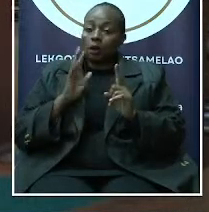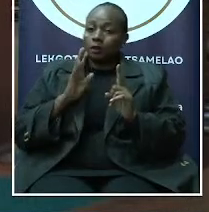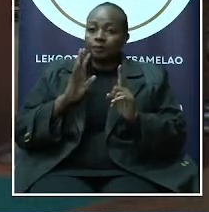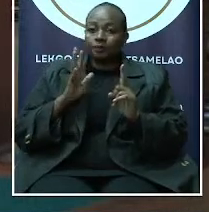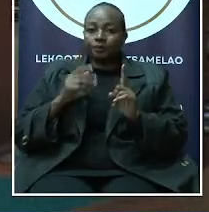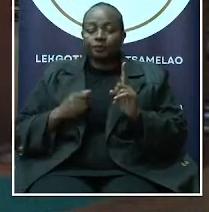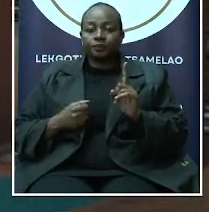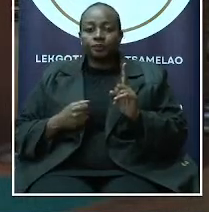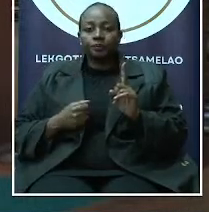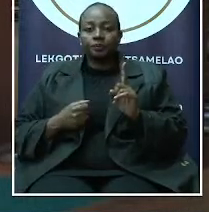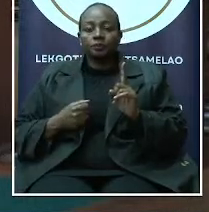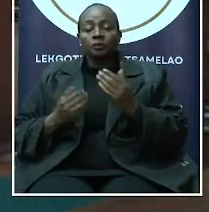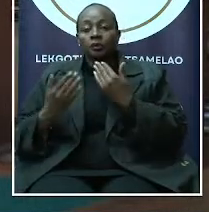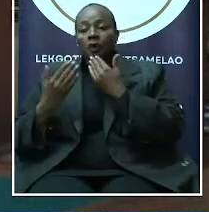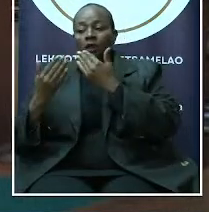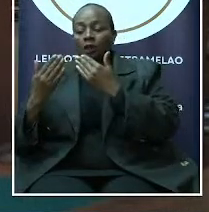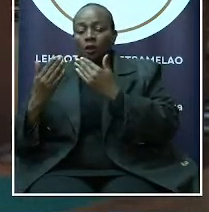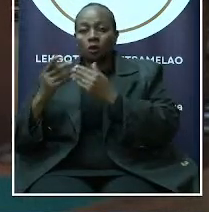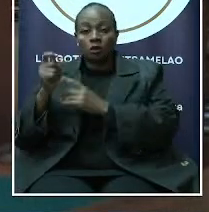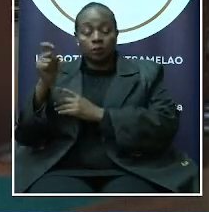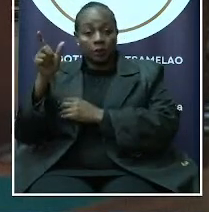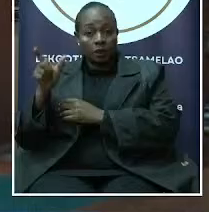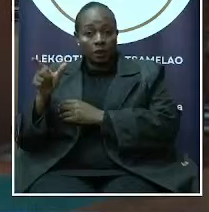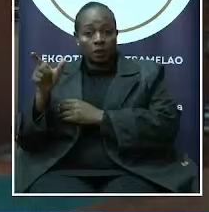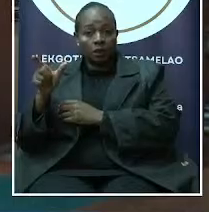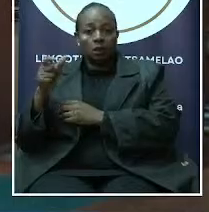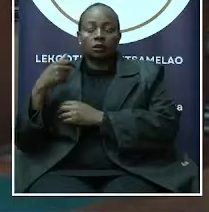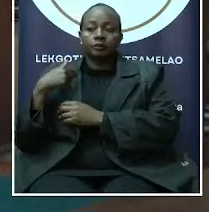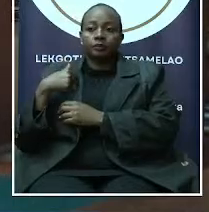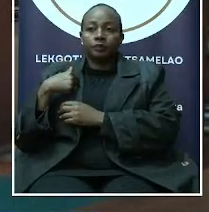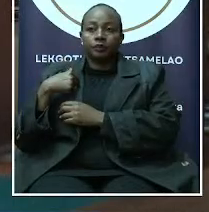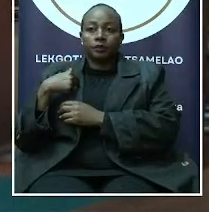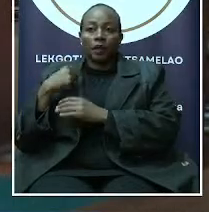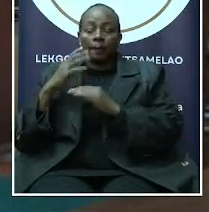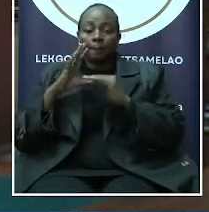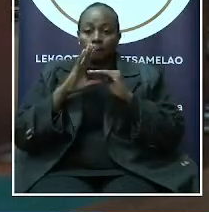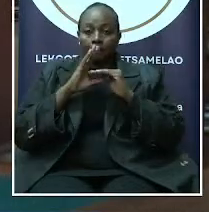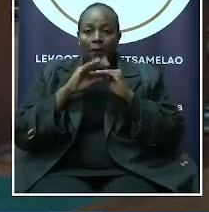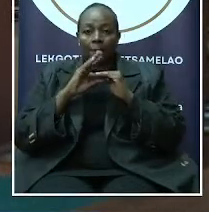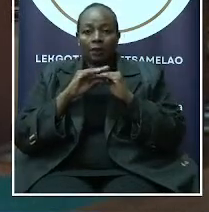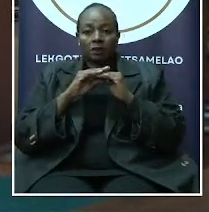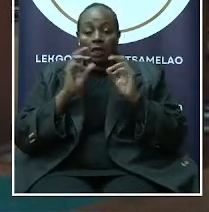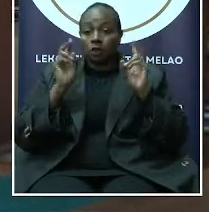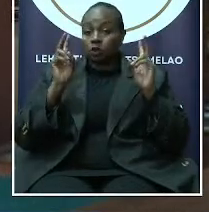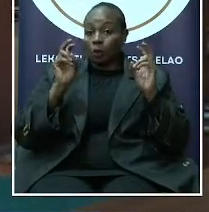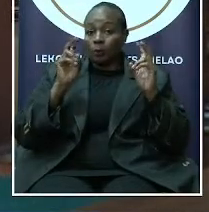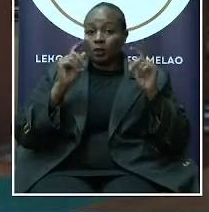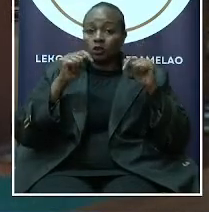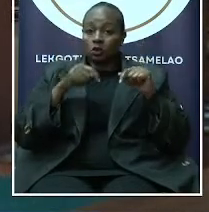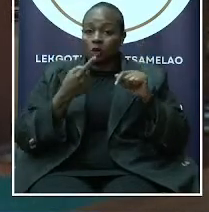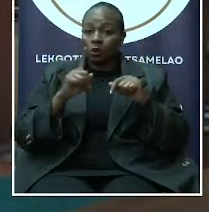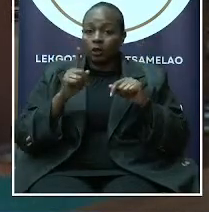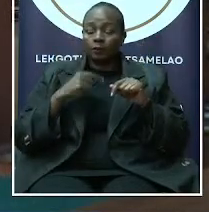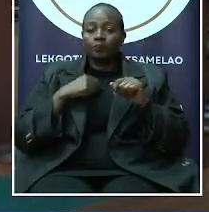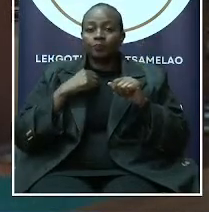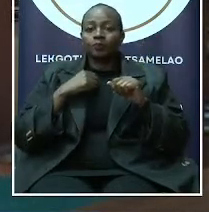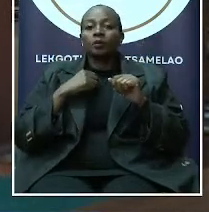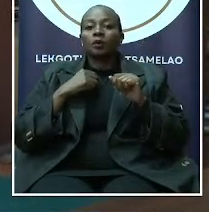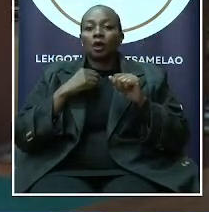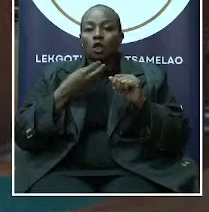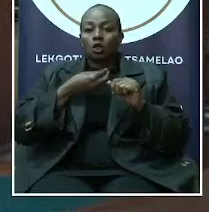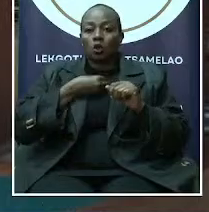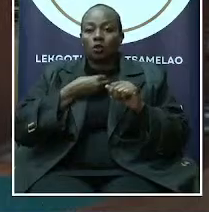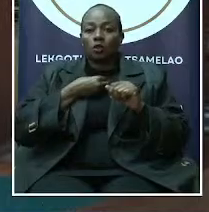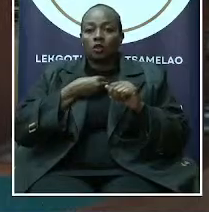Thank you, Madam Speaker. Honorable members, the topic today is institutionalizing youth